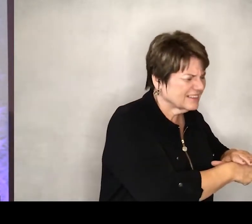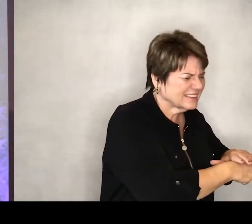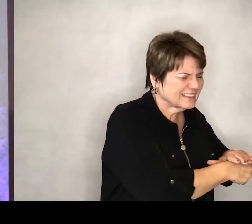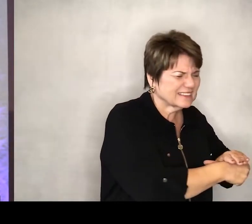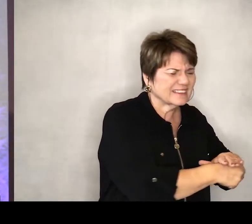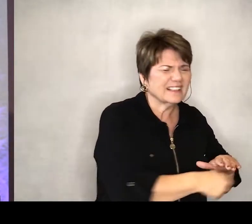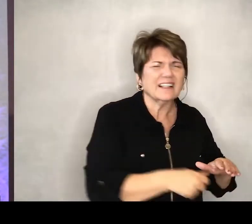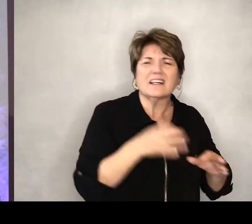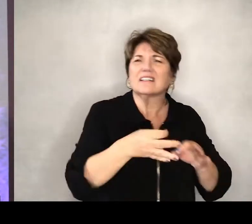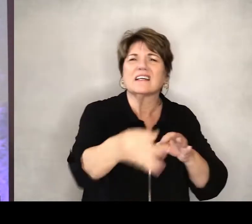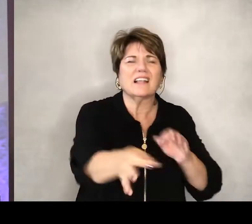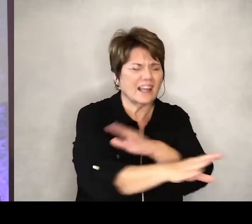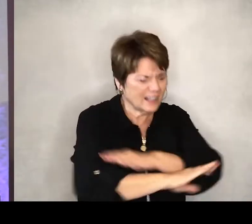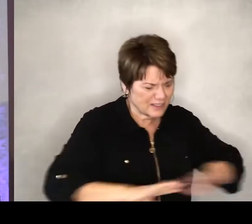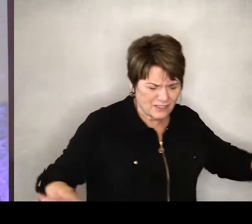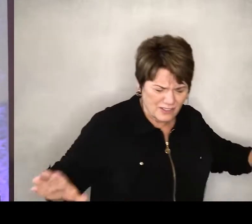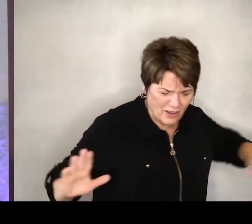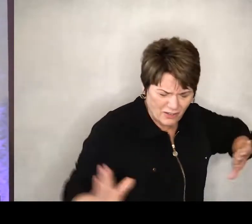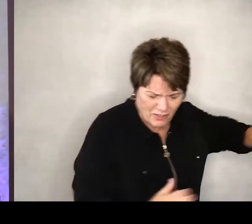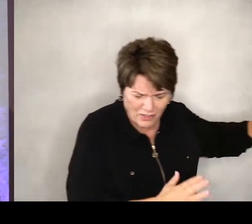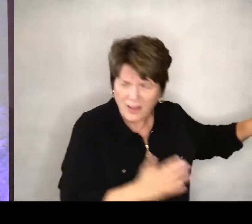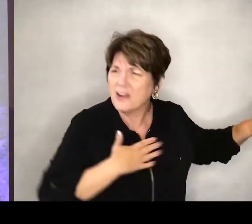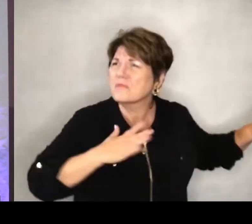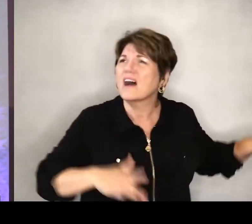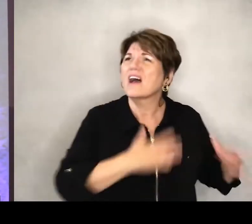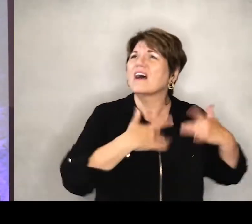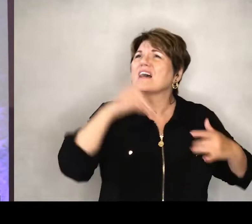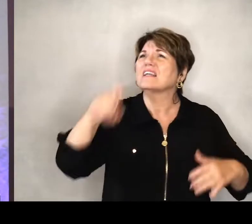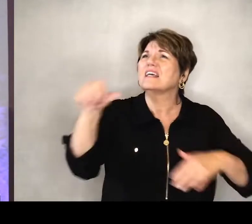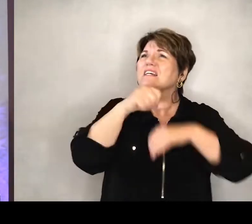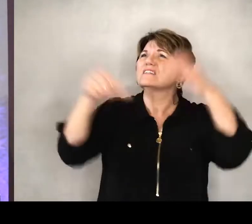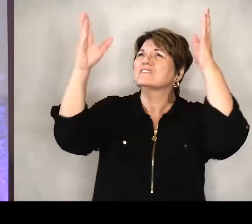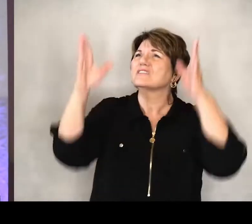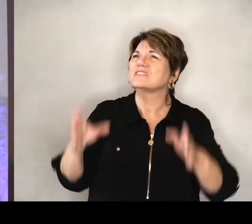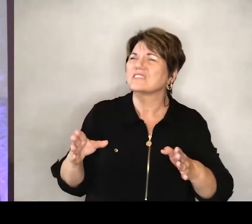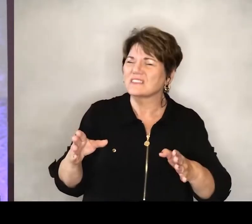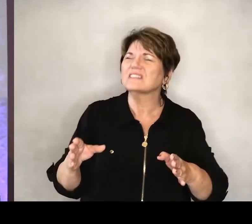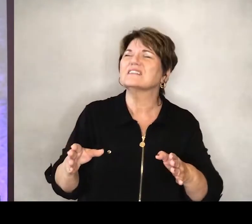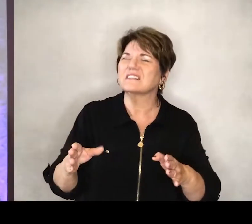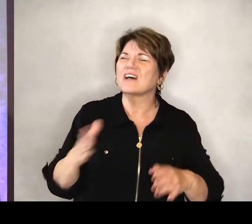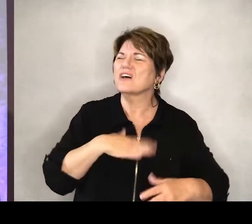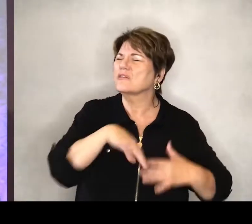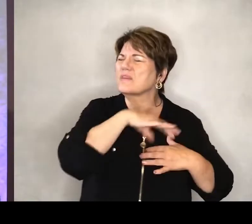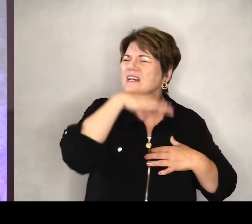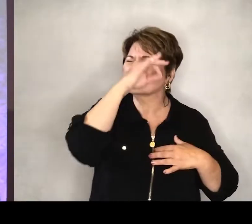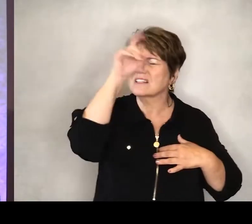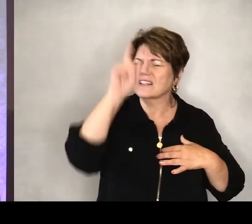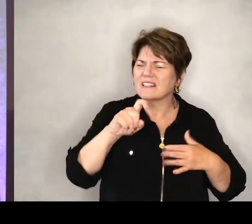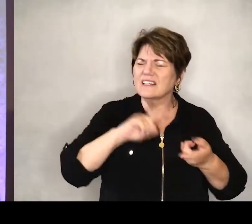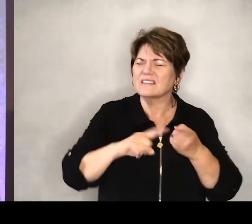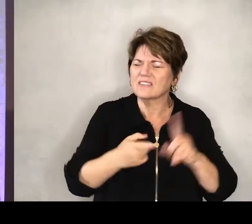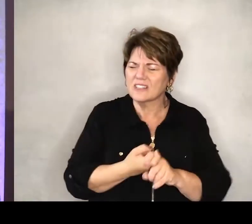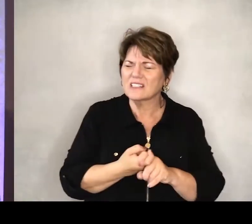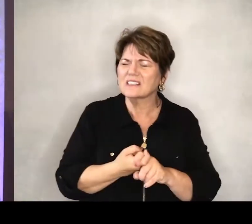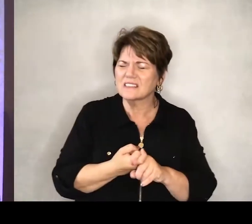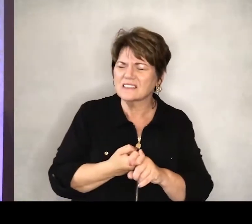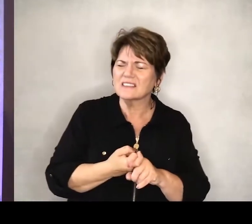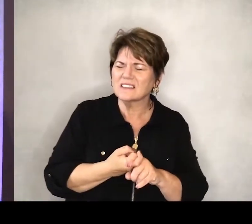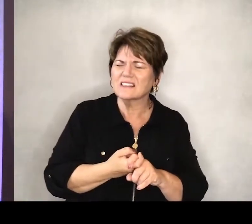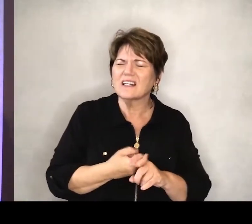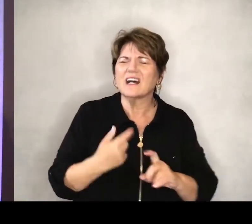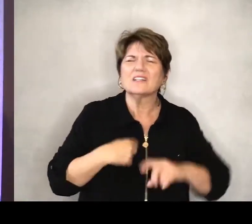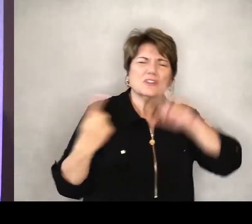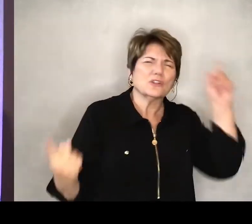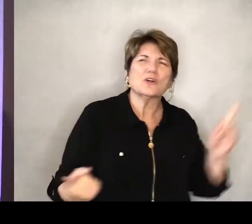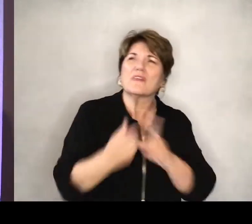the reason to wait. My heart needs a surgeon, my soul needs a friend. So